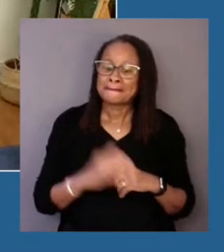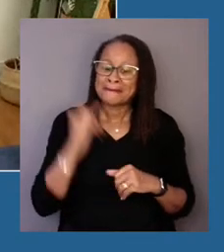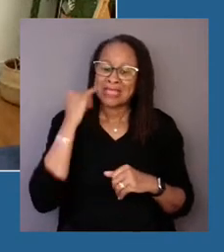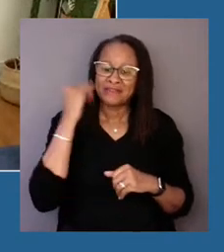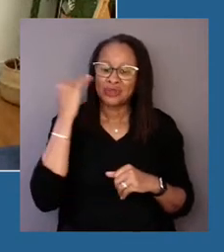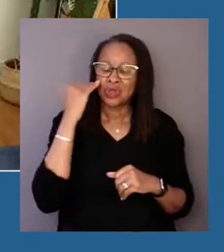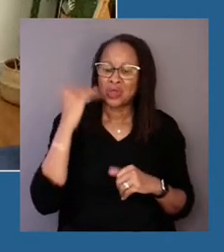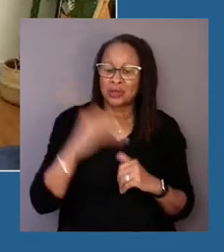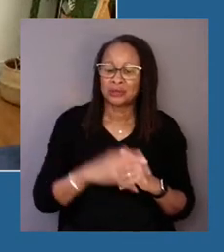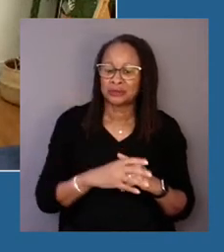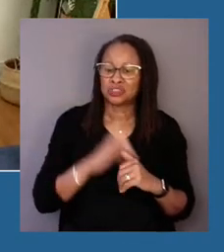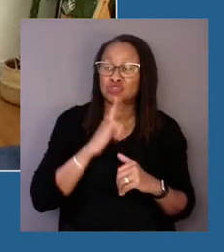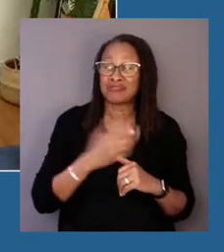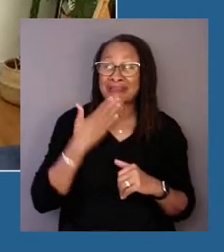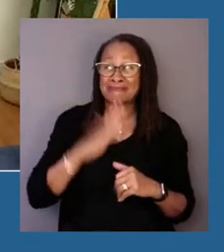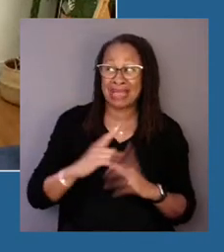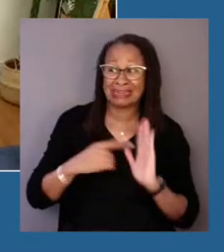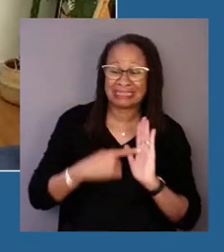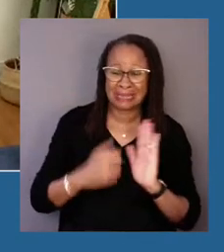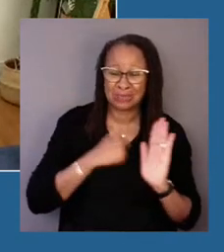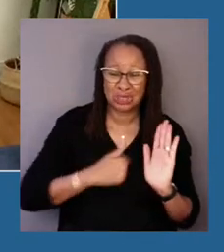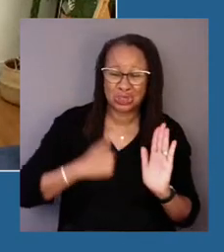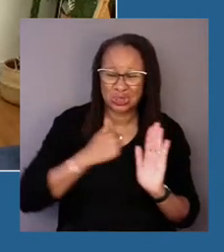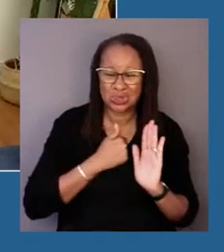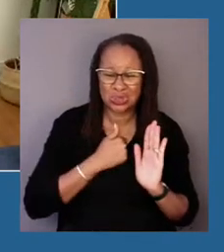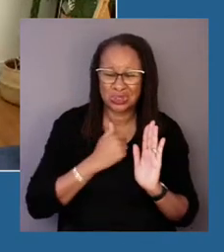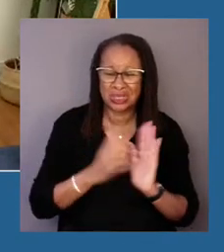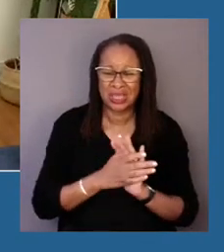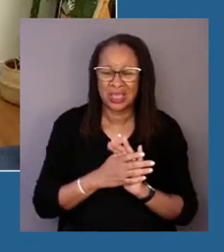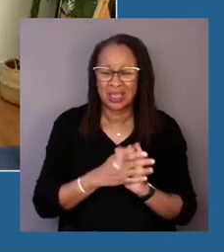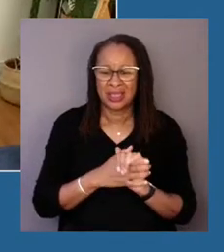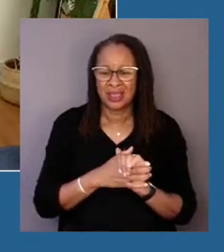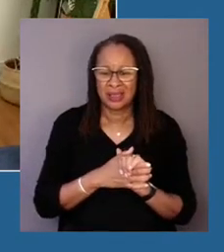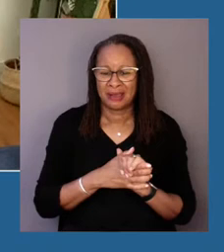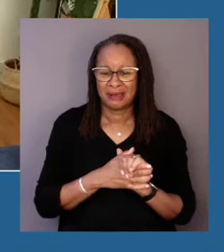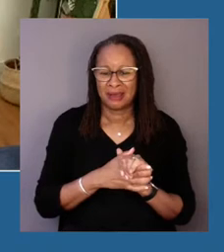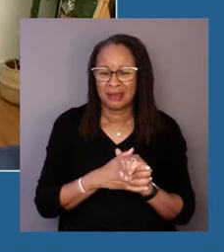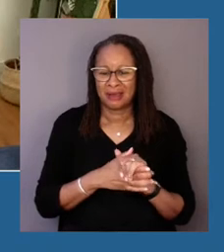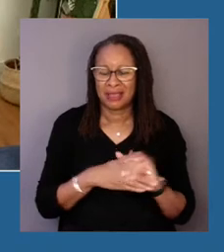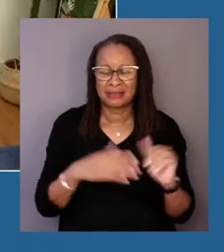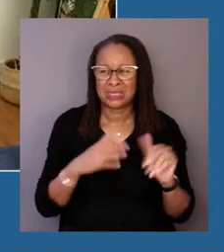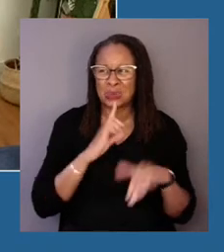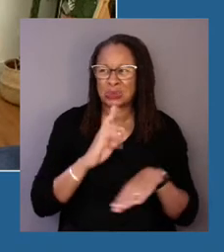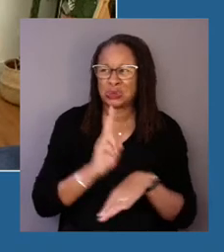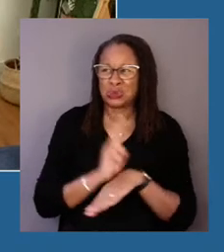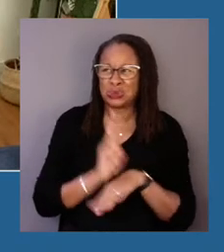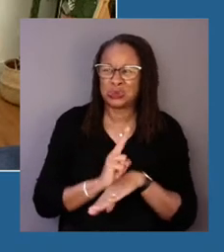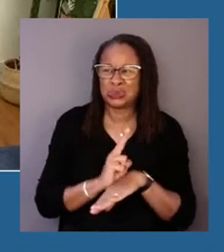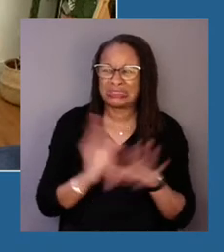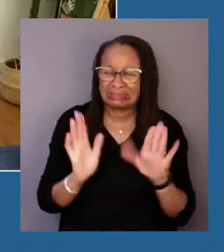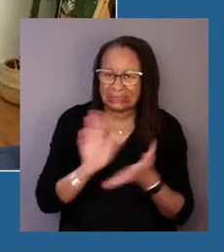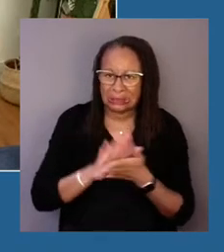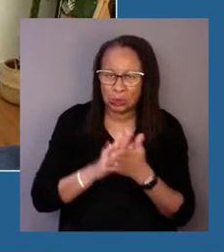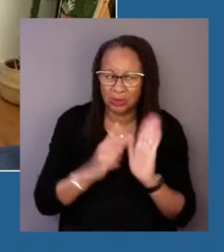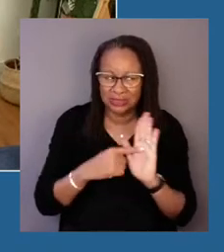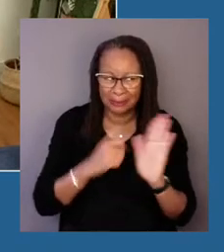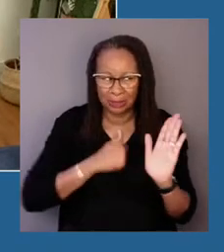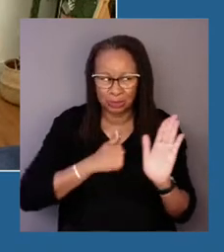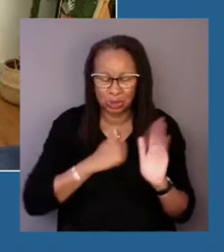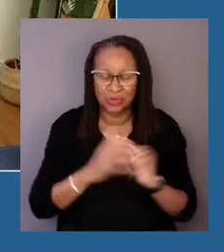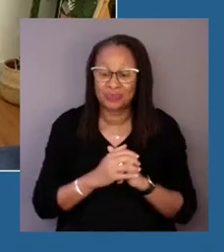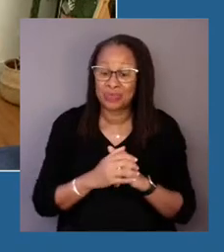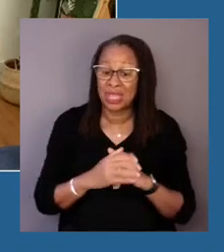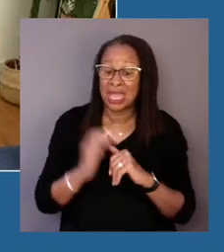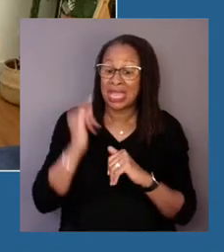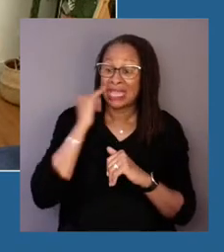this is a really bad example, I'm really sorry. And also potentially quite patronizing that I'm gonna use a school example, I hope not. But like, if you know that